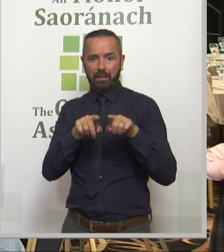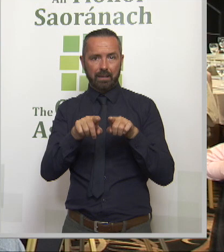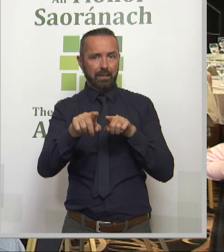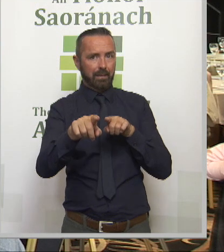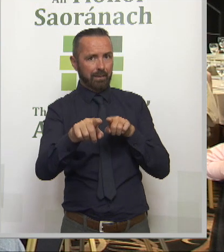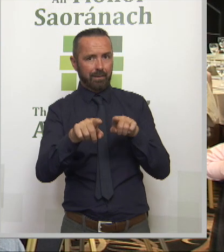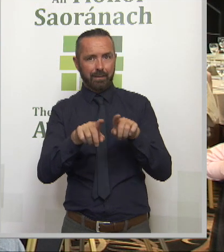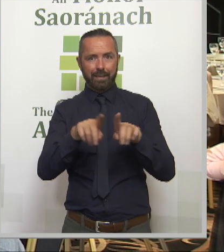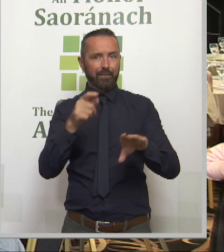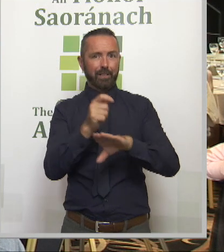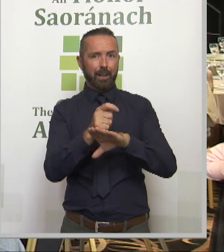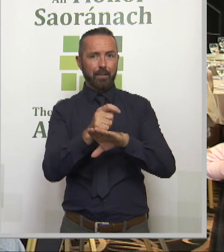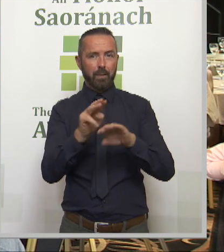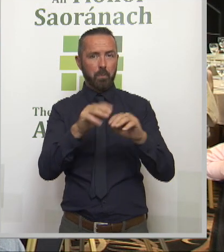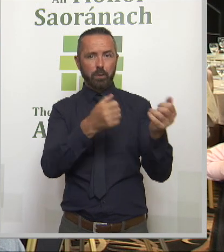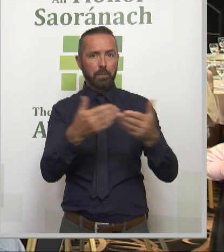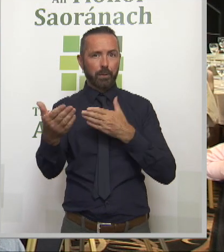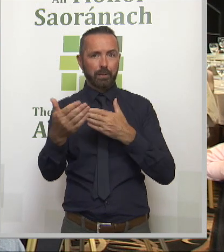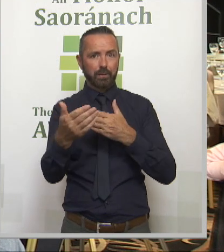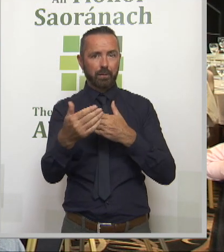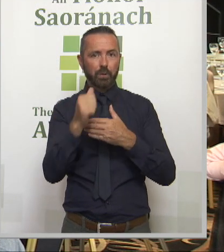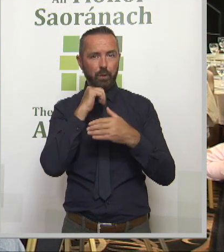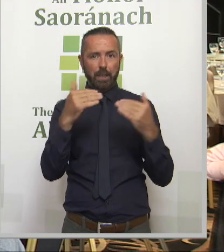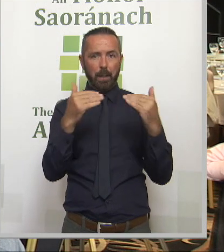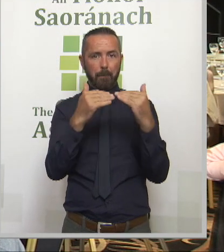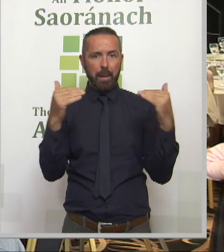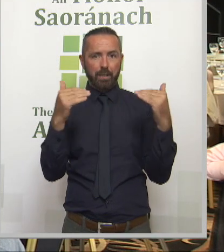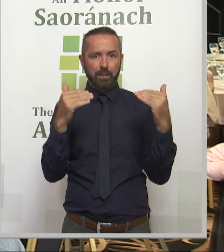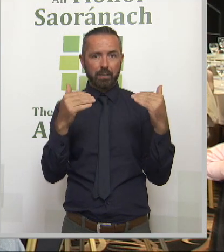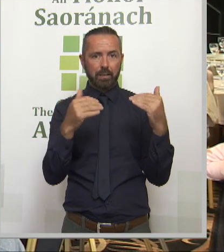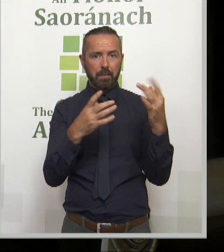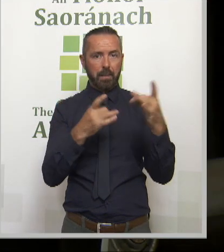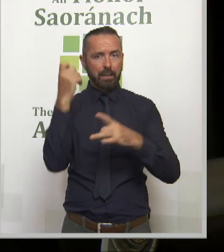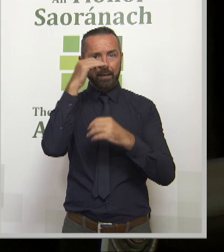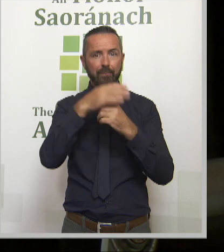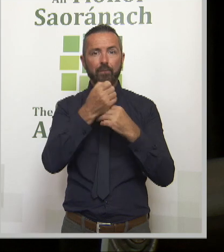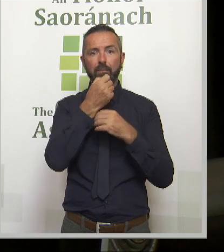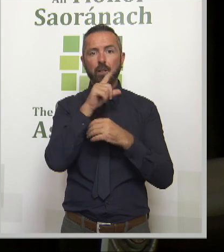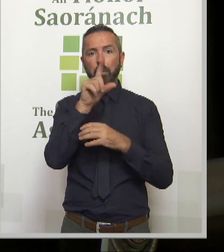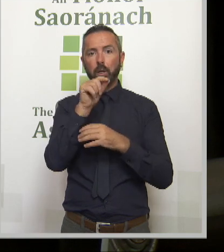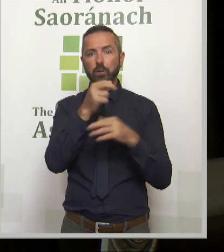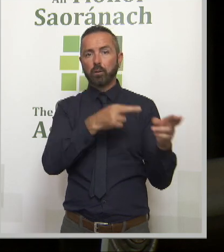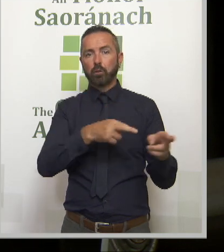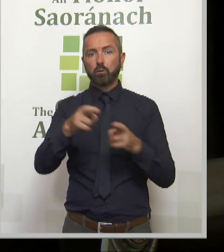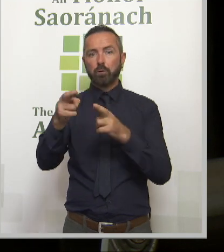from when they were. So you're getting this kind of mismatch, making it more difficult for birds to raise their offspring.